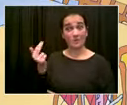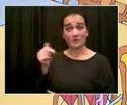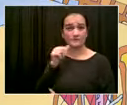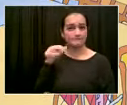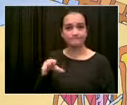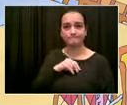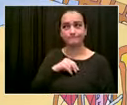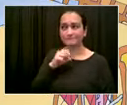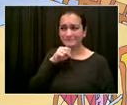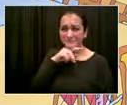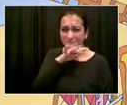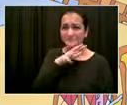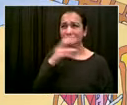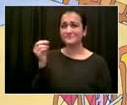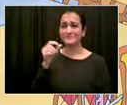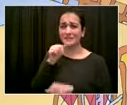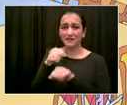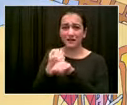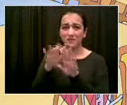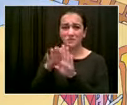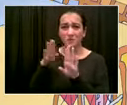have Emma Fitzsimmons from the New York Times.